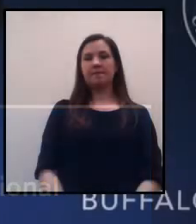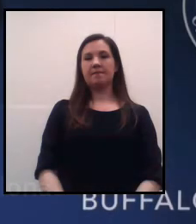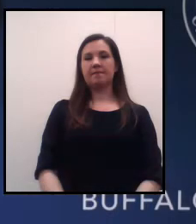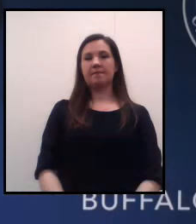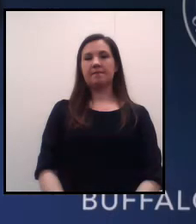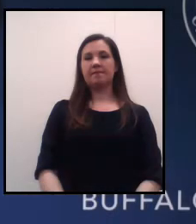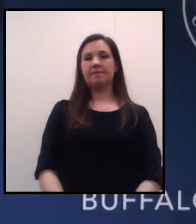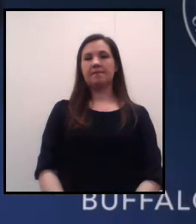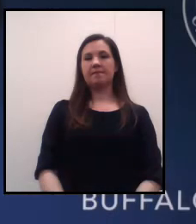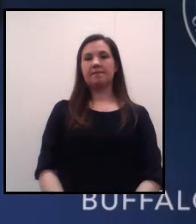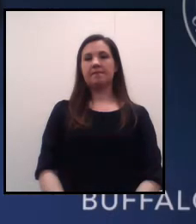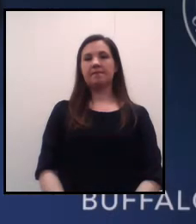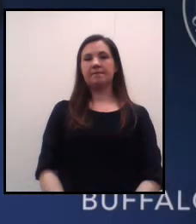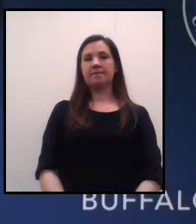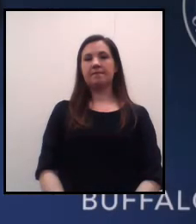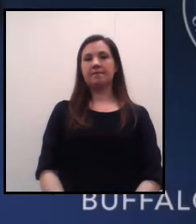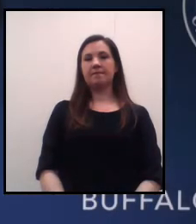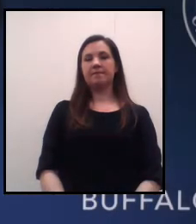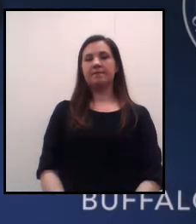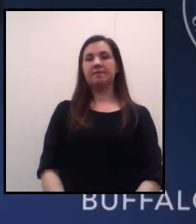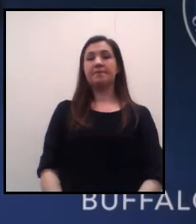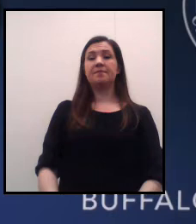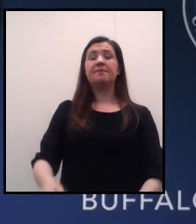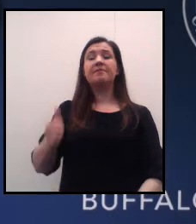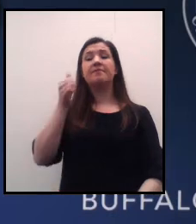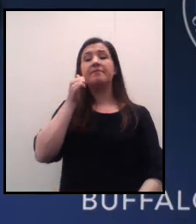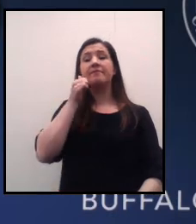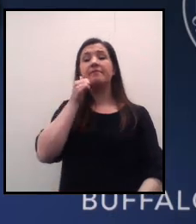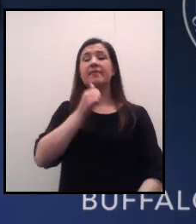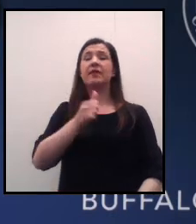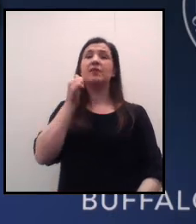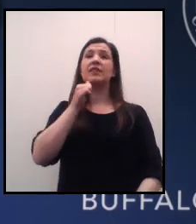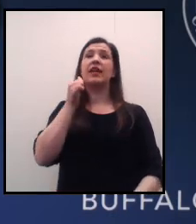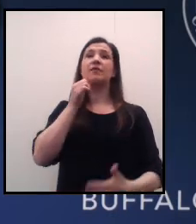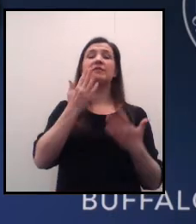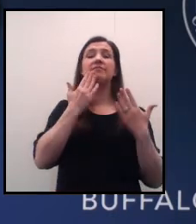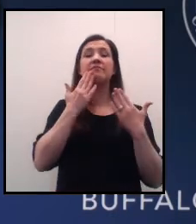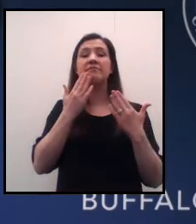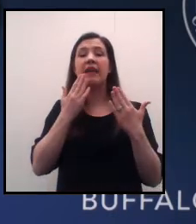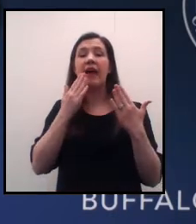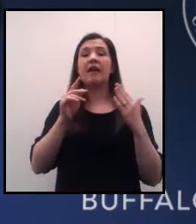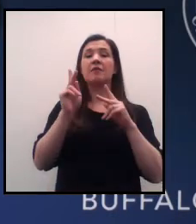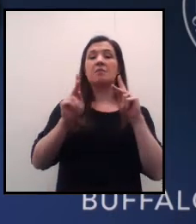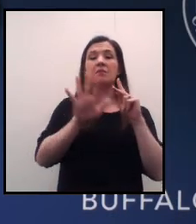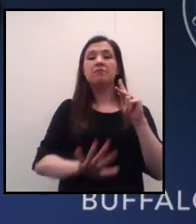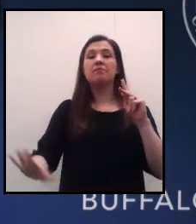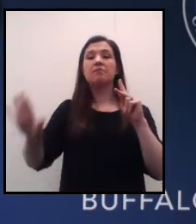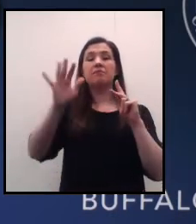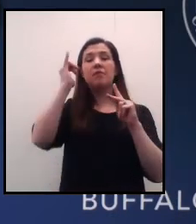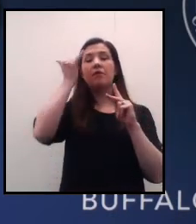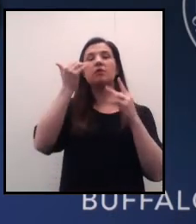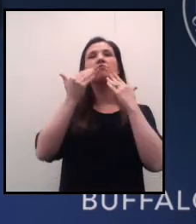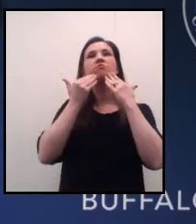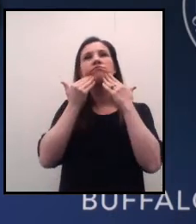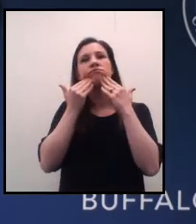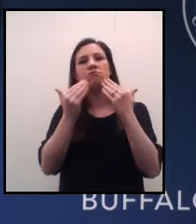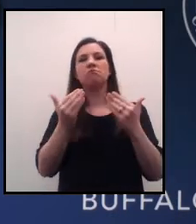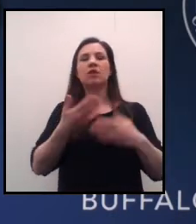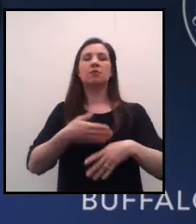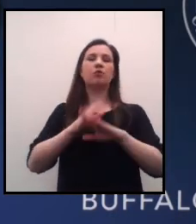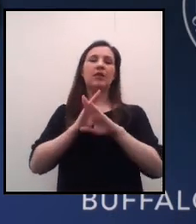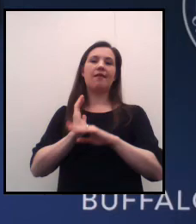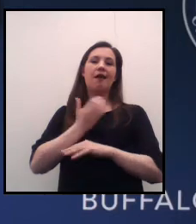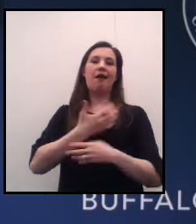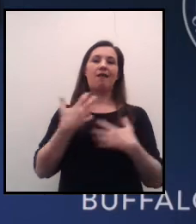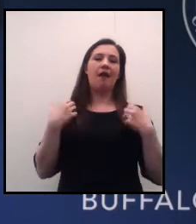Every day, I'm thankful to everyone in Buffalo for coming together to protect the health and safety of our community.